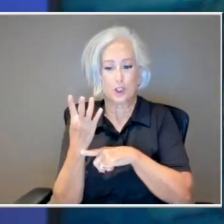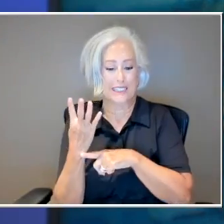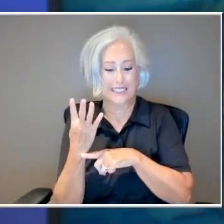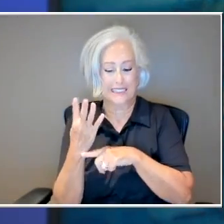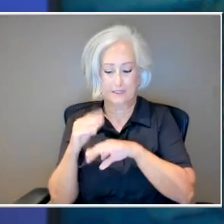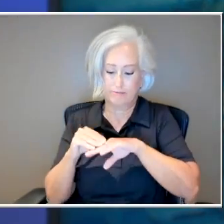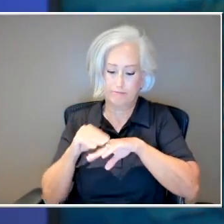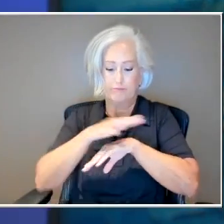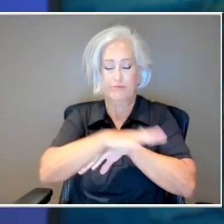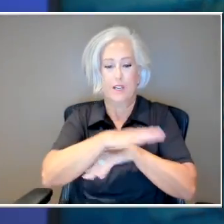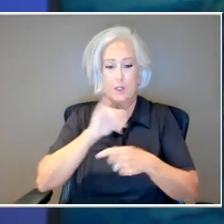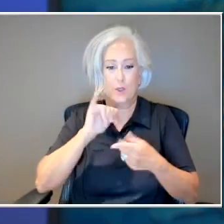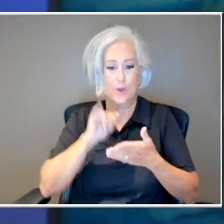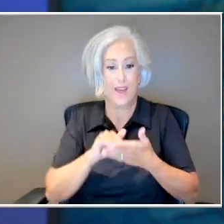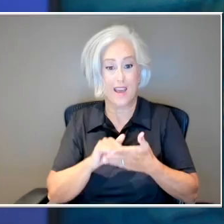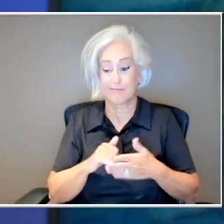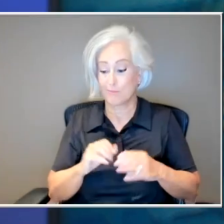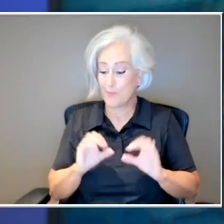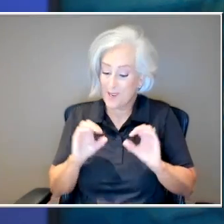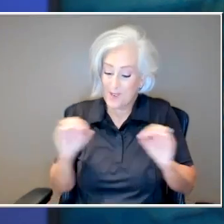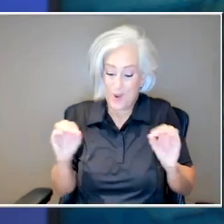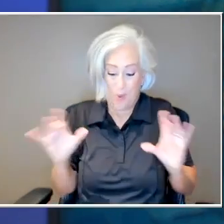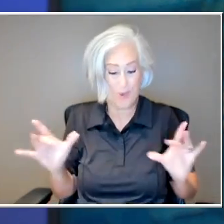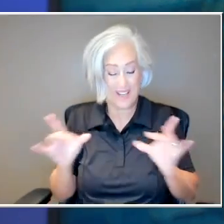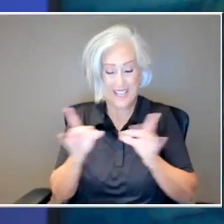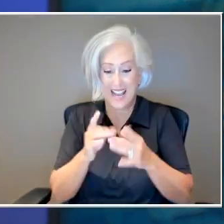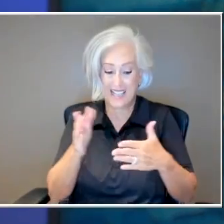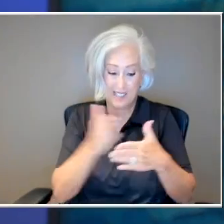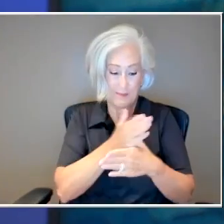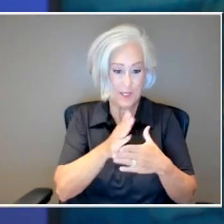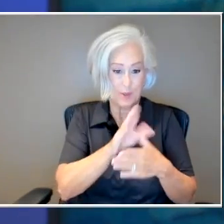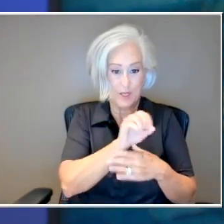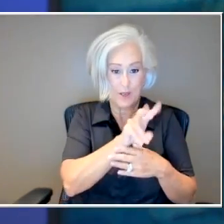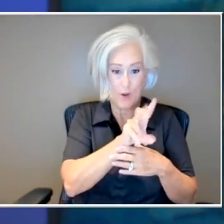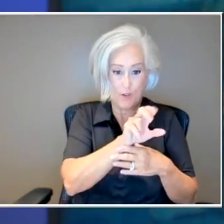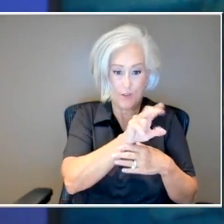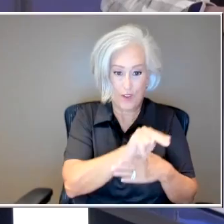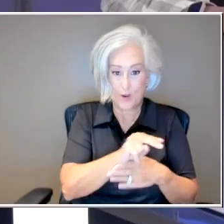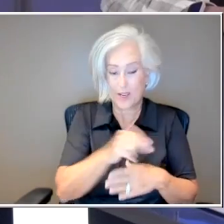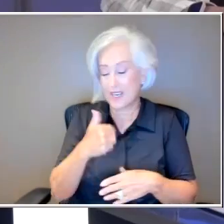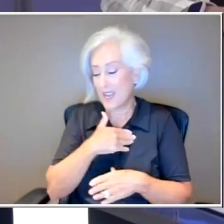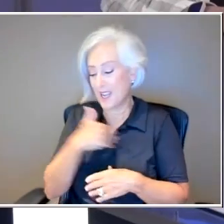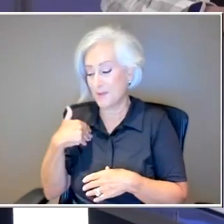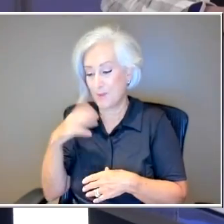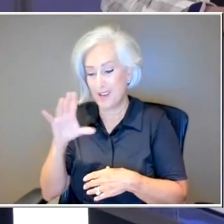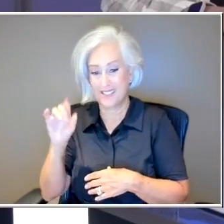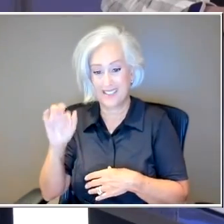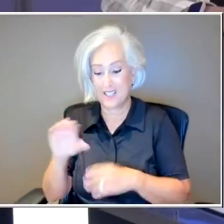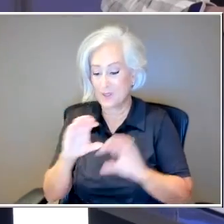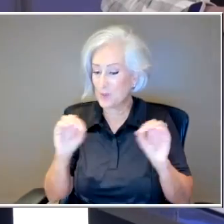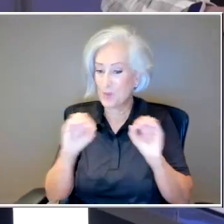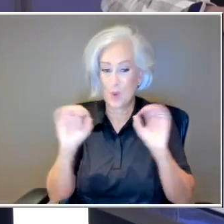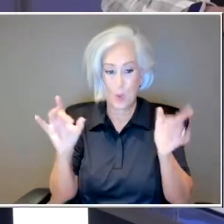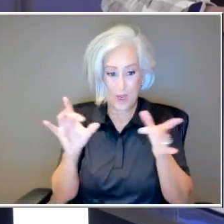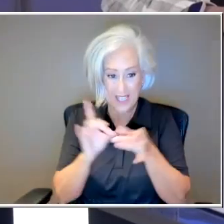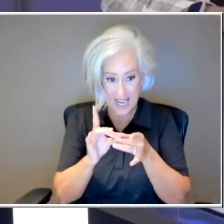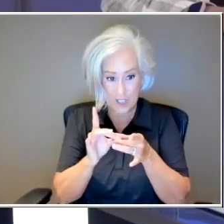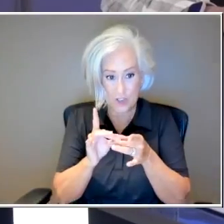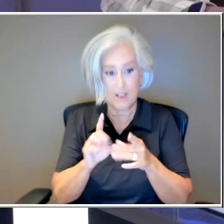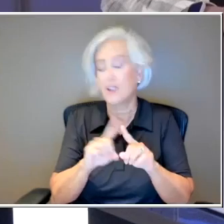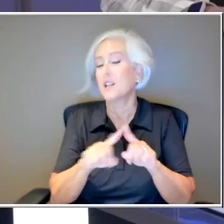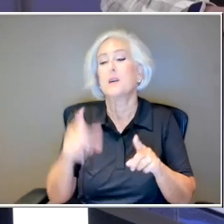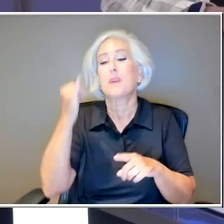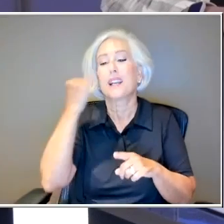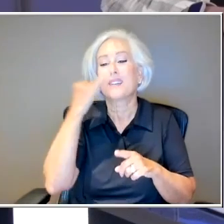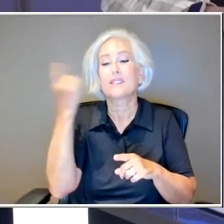genetic connection between your breast and ovarian cancer. But most typically, when people do have these types of dual